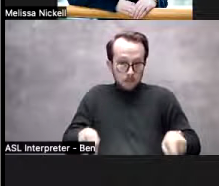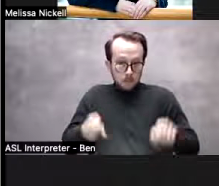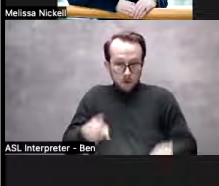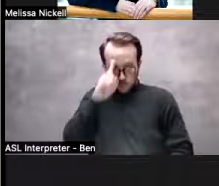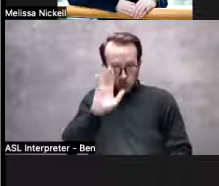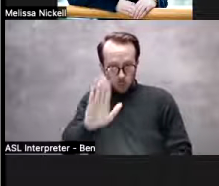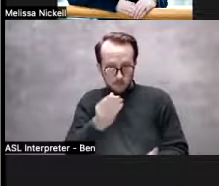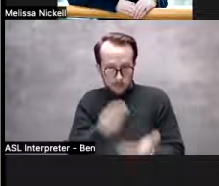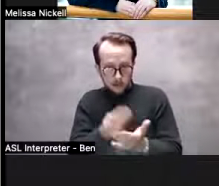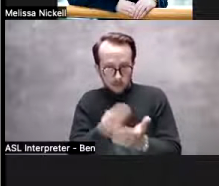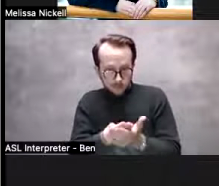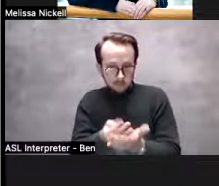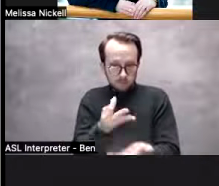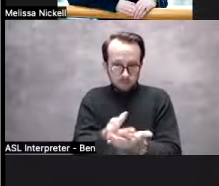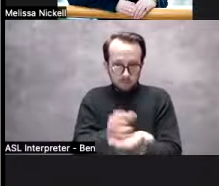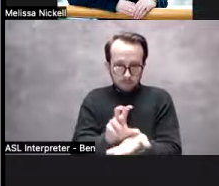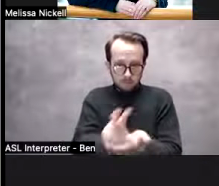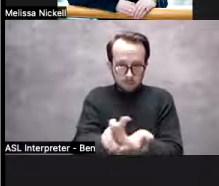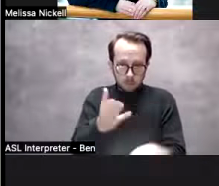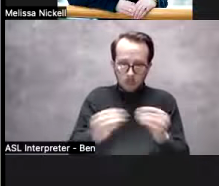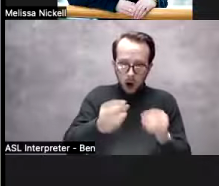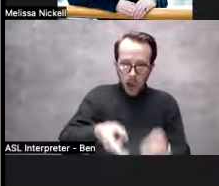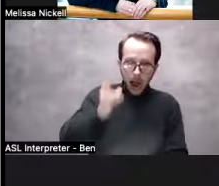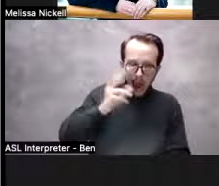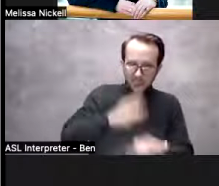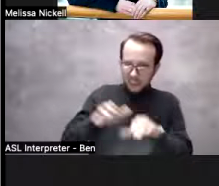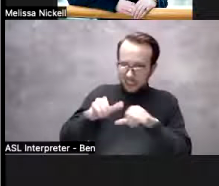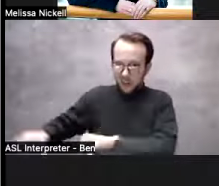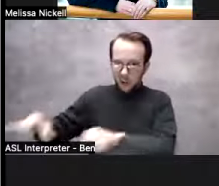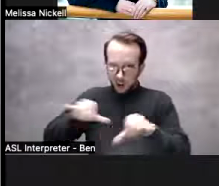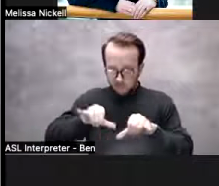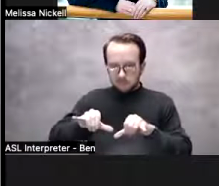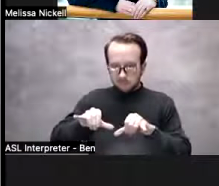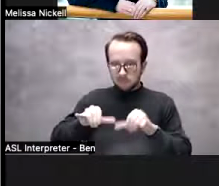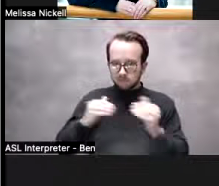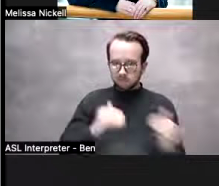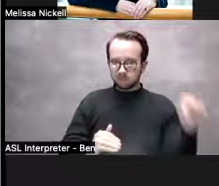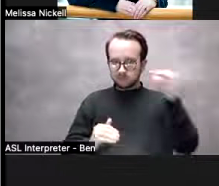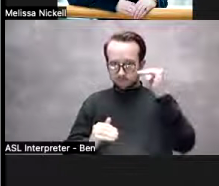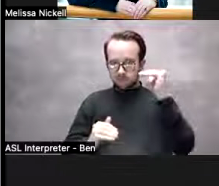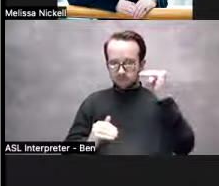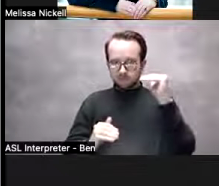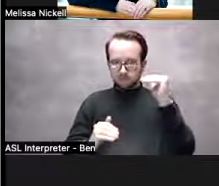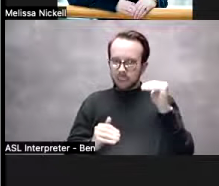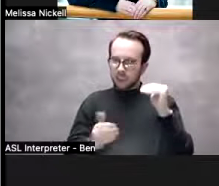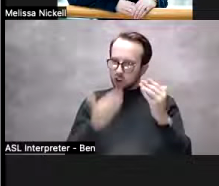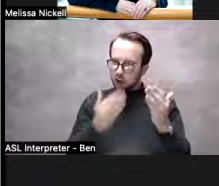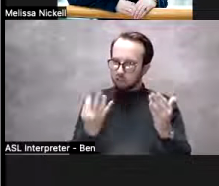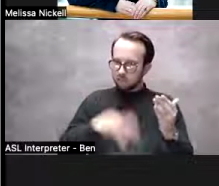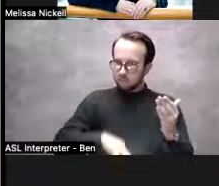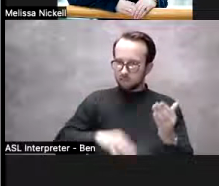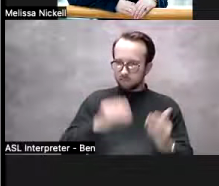may be higher than just sort of a standard grant. So it's useful to become familiar with these different opportunities and